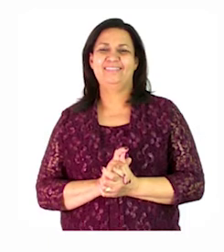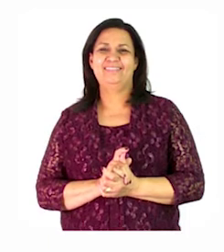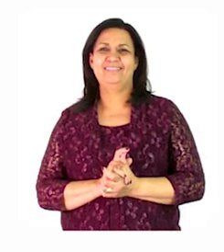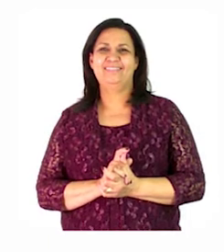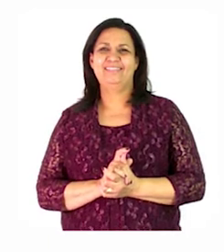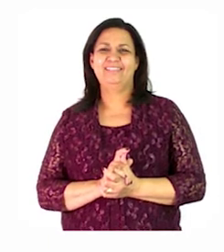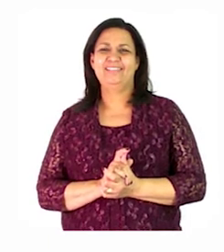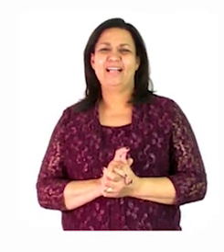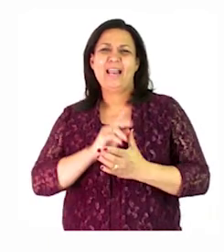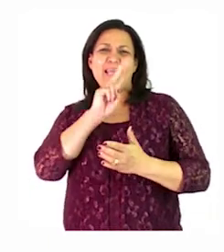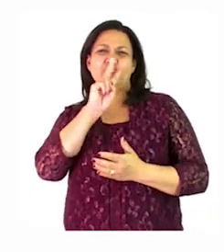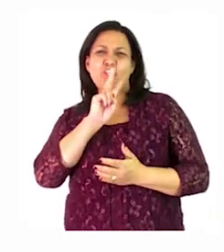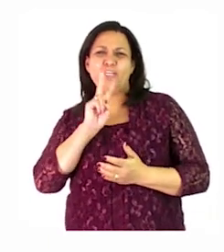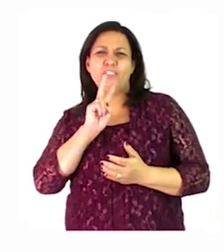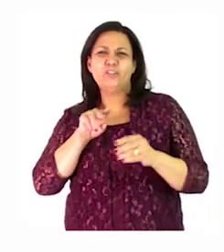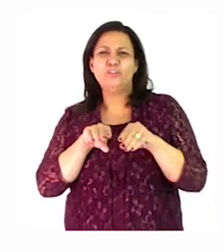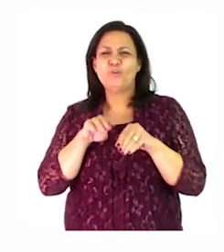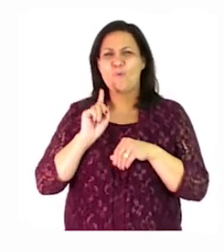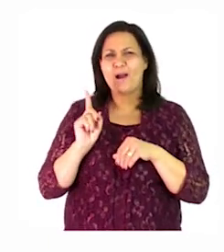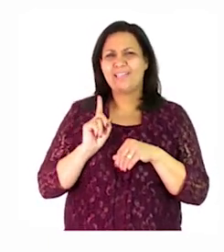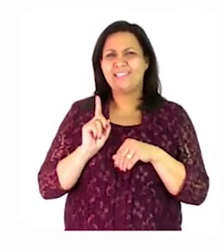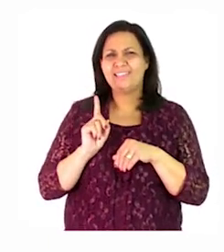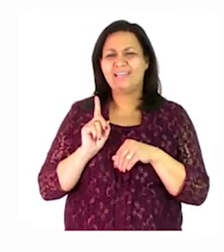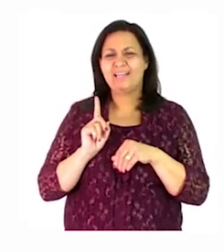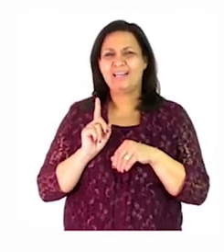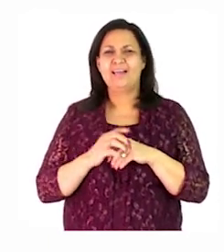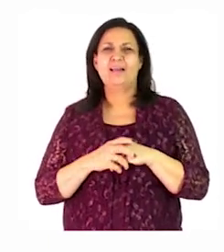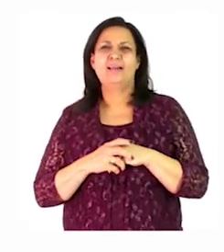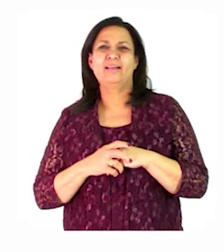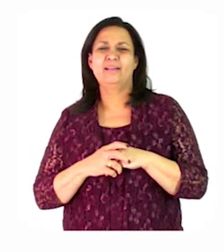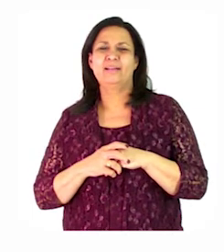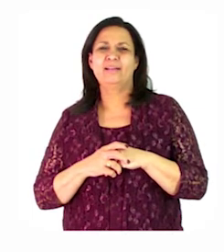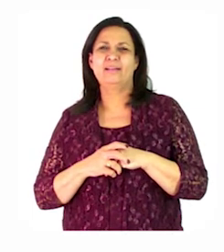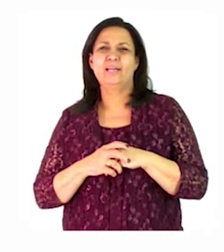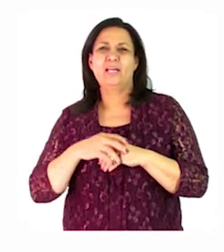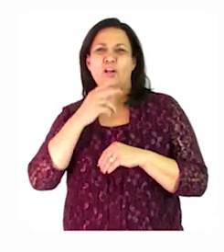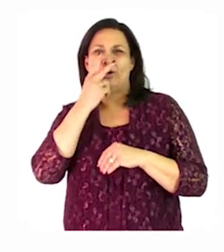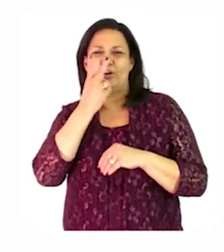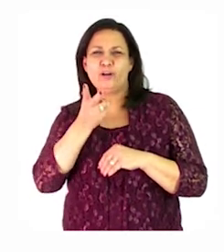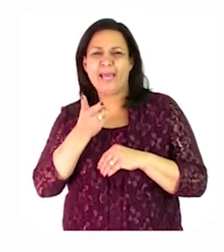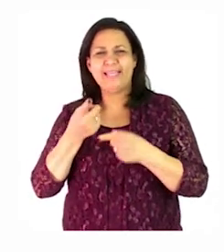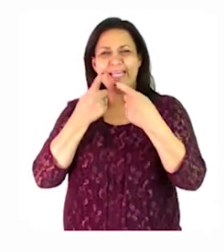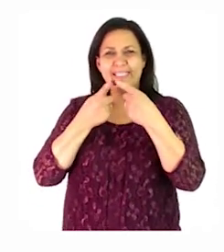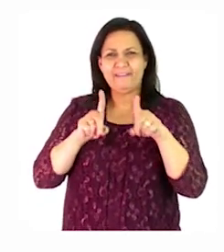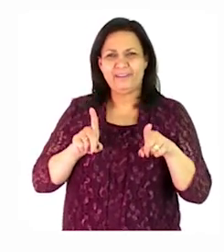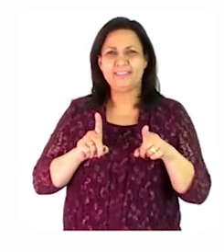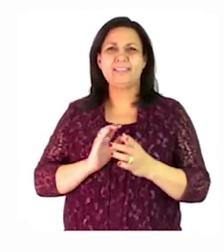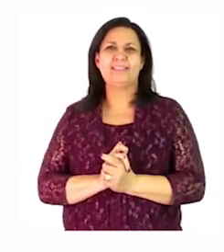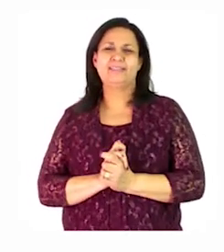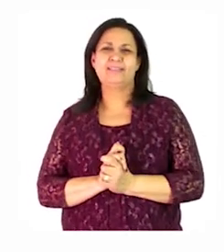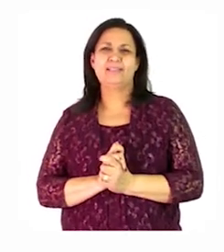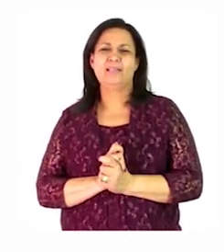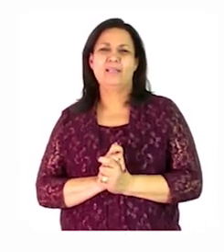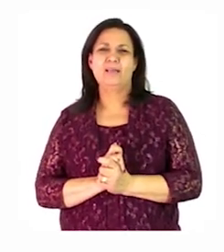And the instructions on page 14 says, spot the differences.